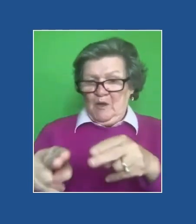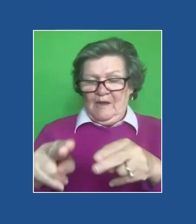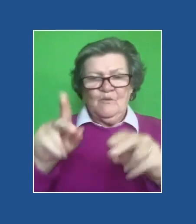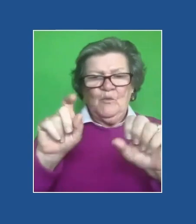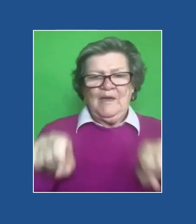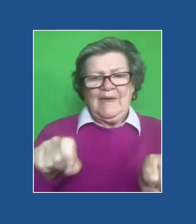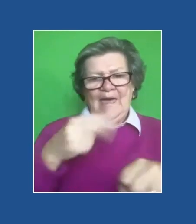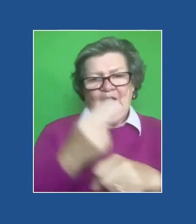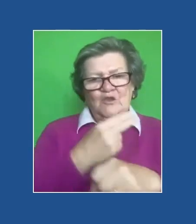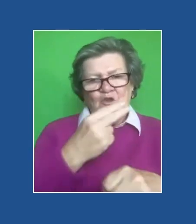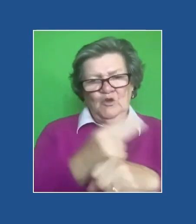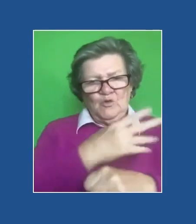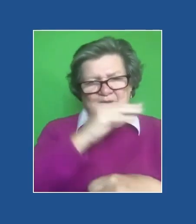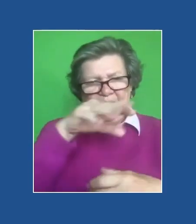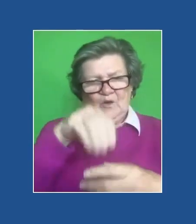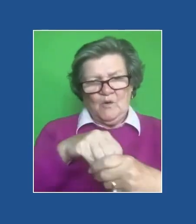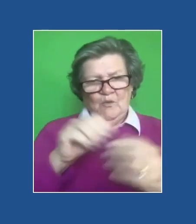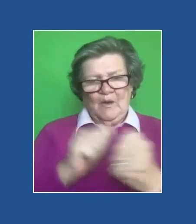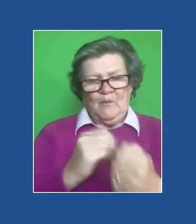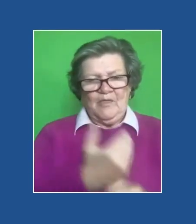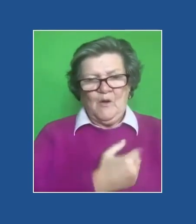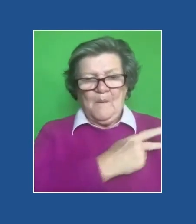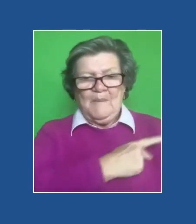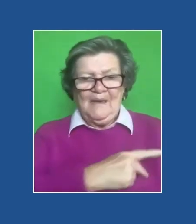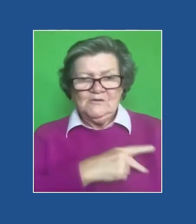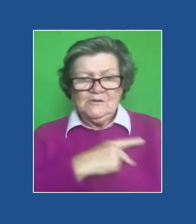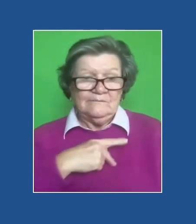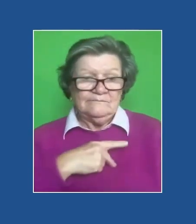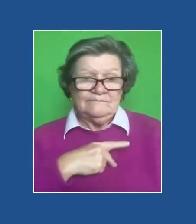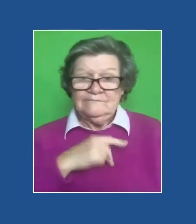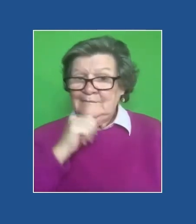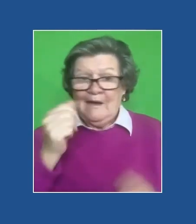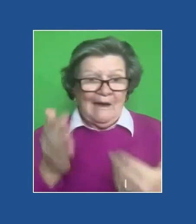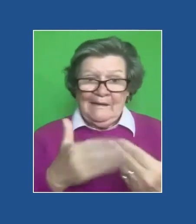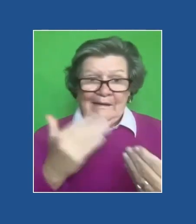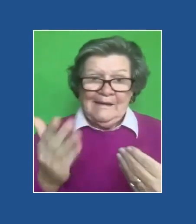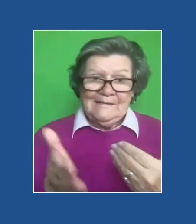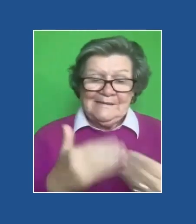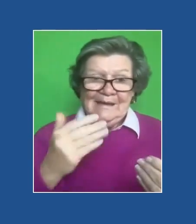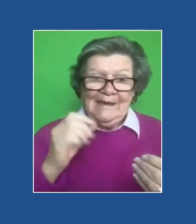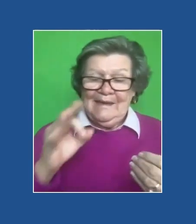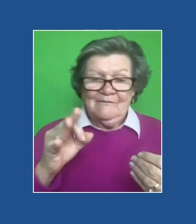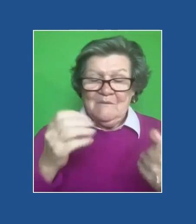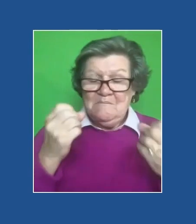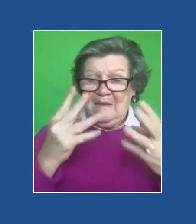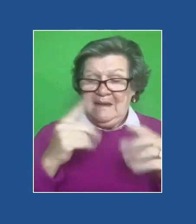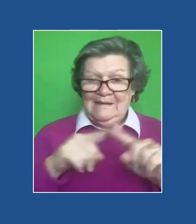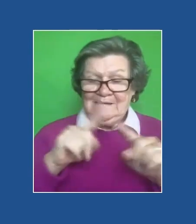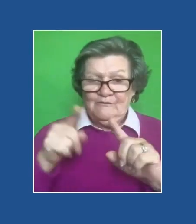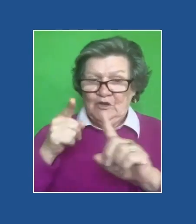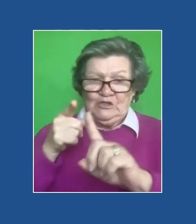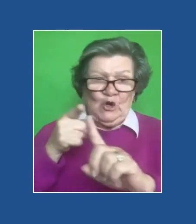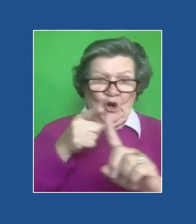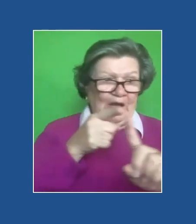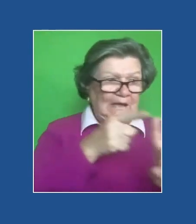incorporate into our treatment. And that can be difficult when there are multiple moving targets that we might want to get a handle